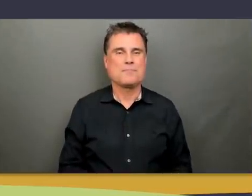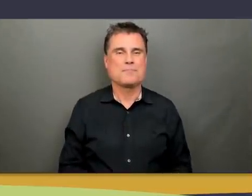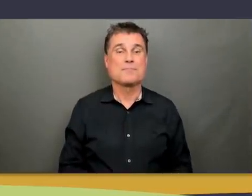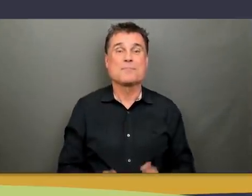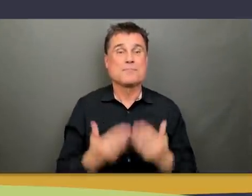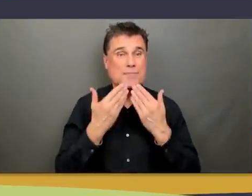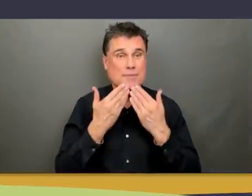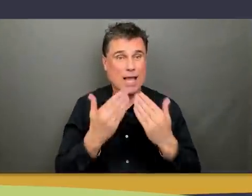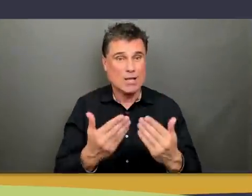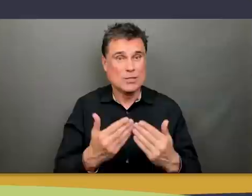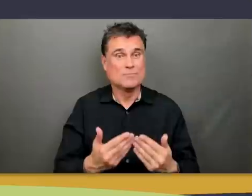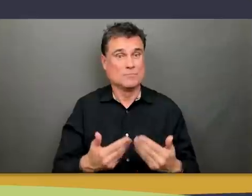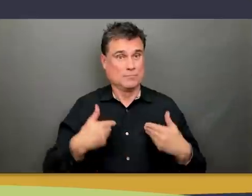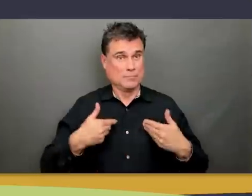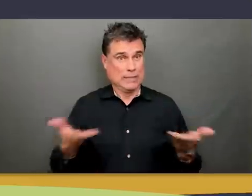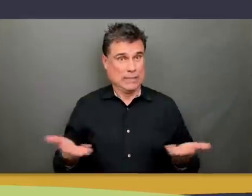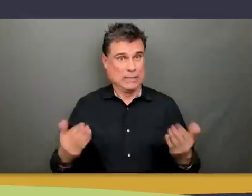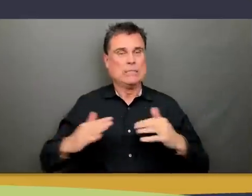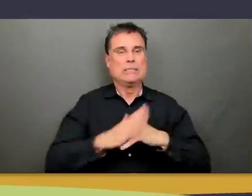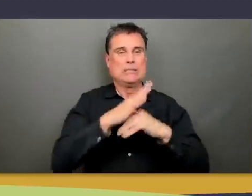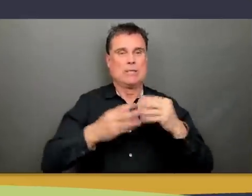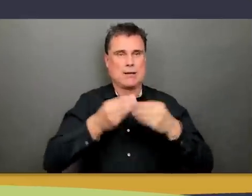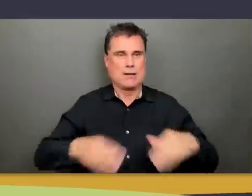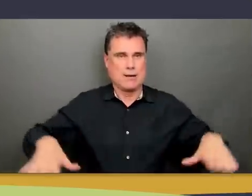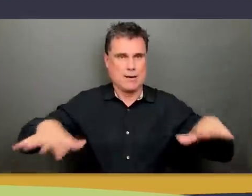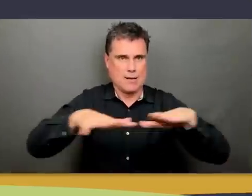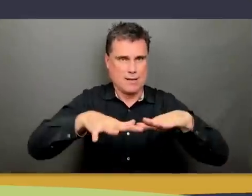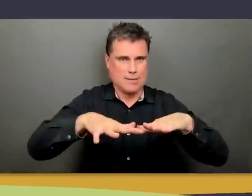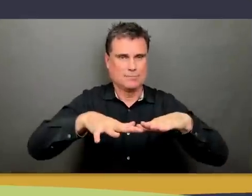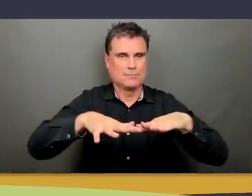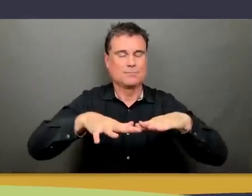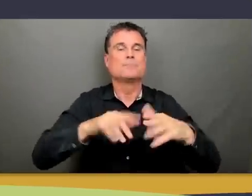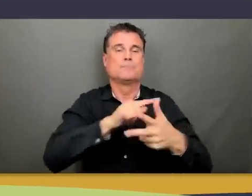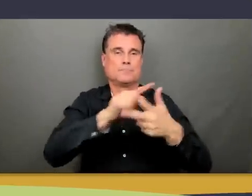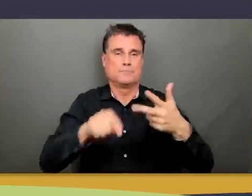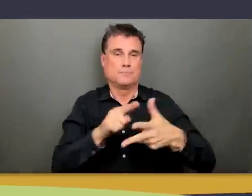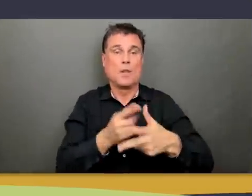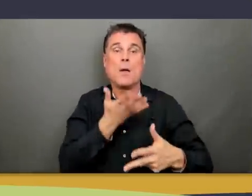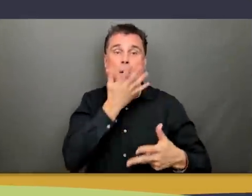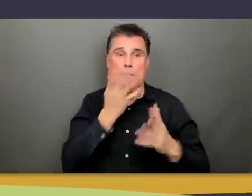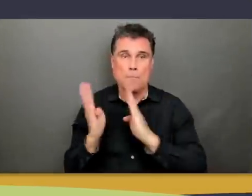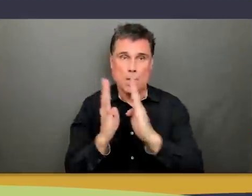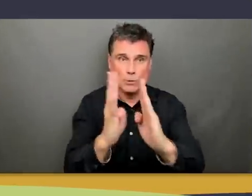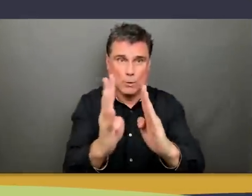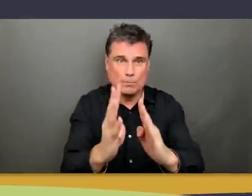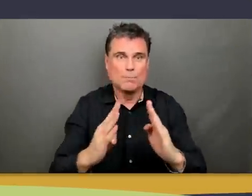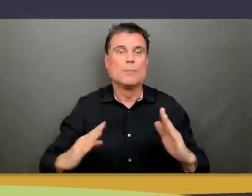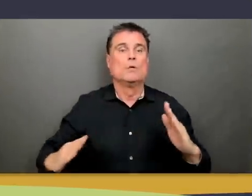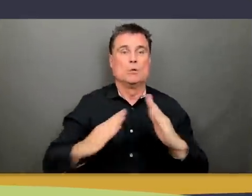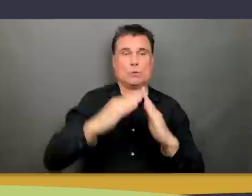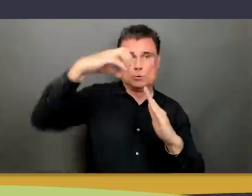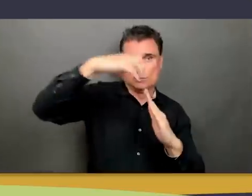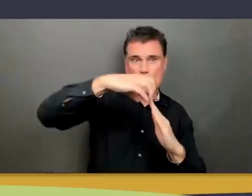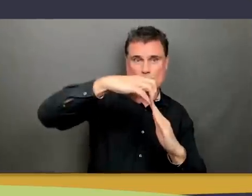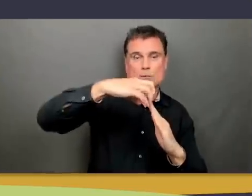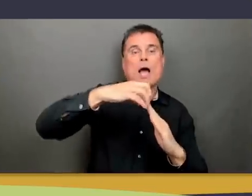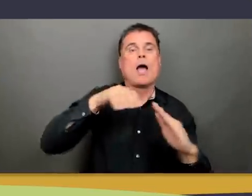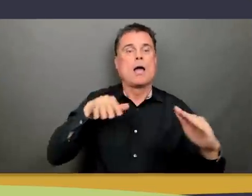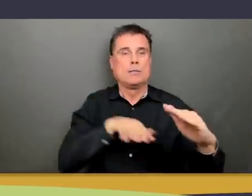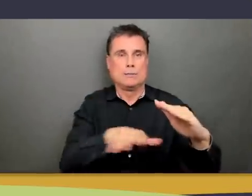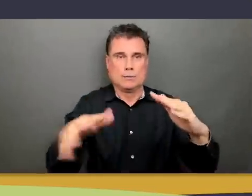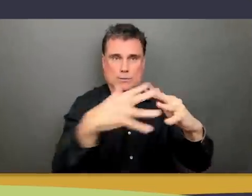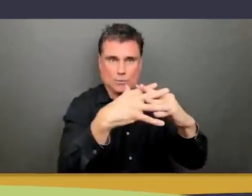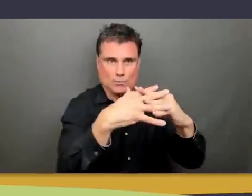unsurrendered territories of the Musqueam, Tsleil-Waututh, and Squamish nations. It's an honor to work and learn on these